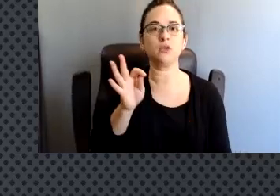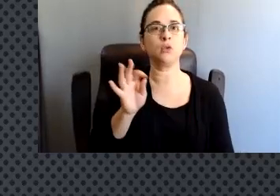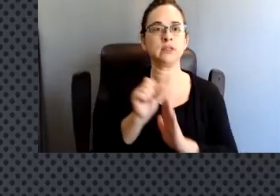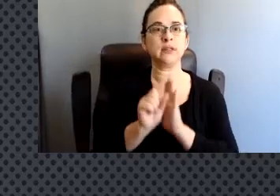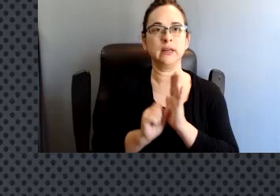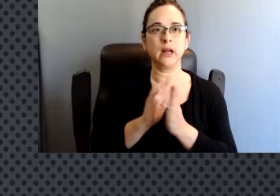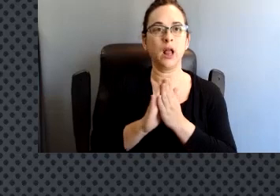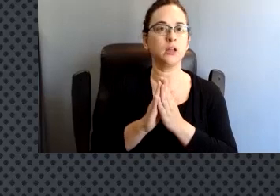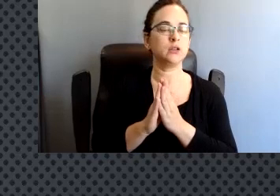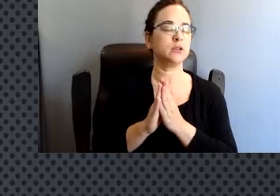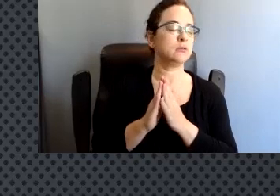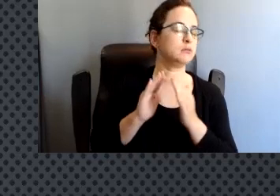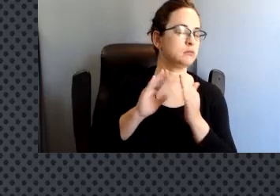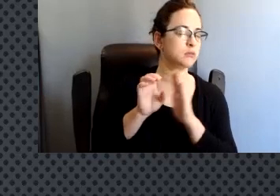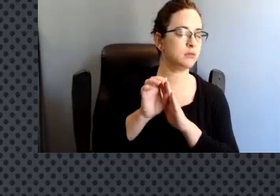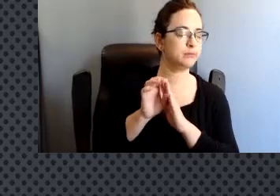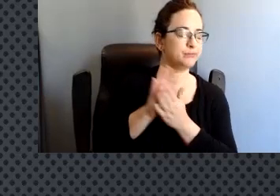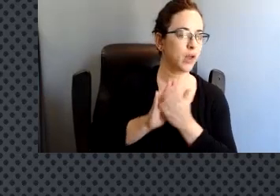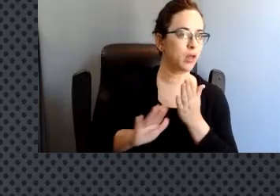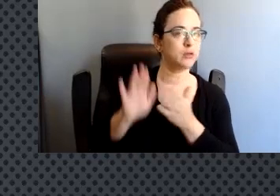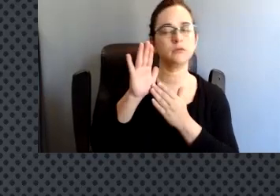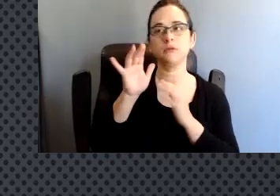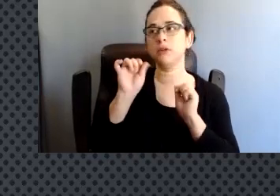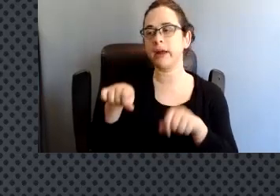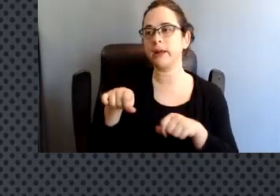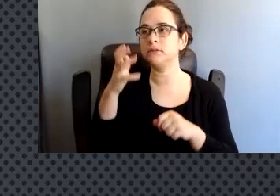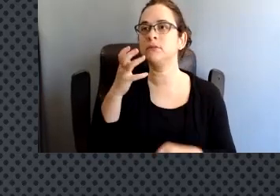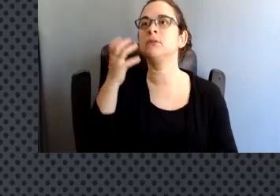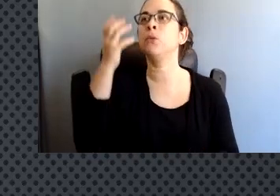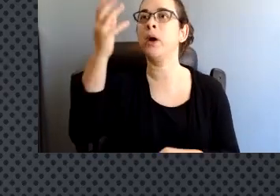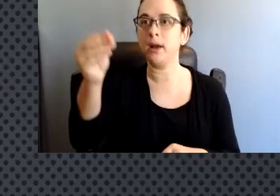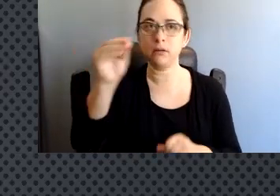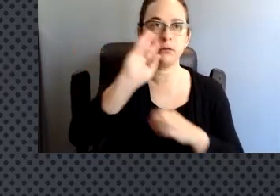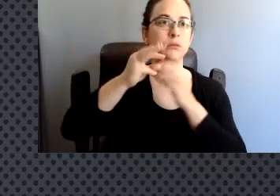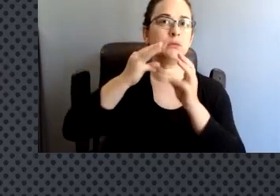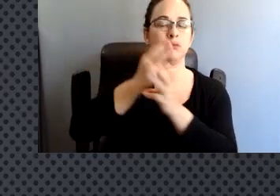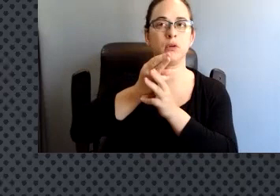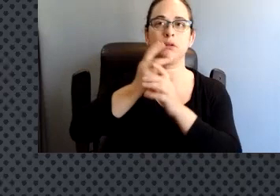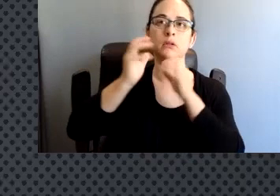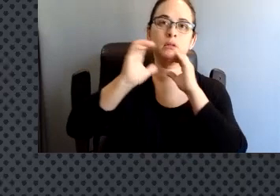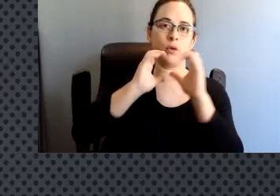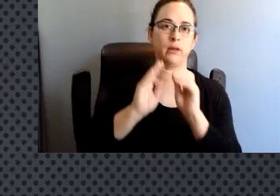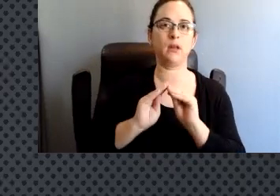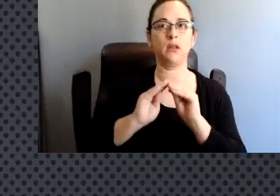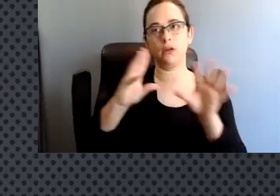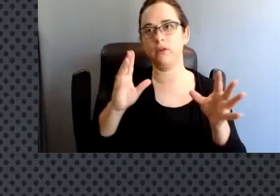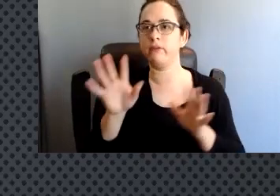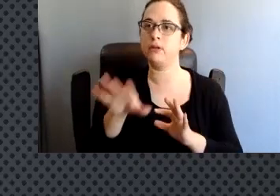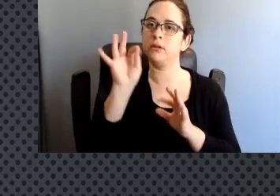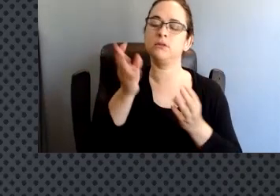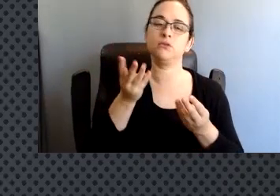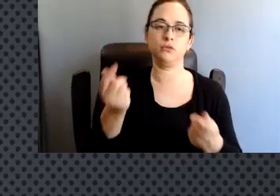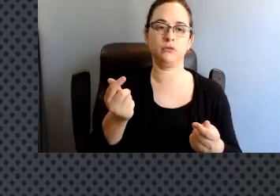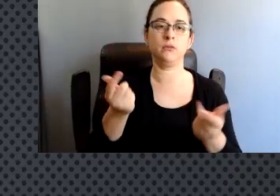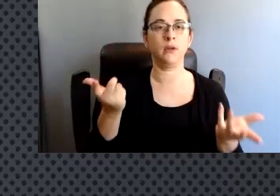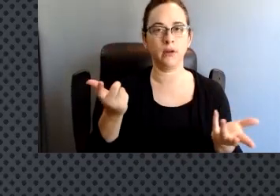right? And they're able to voice themselves and communicate in a way that's going to find them a solution. We offer scholarships up to $1,000.